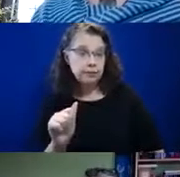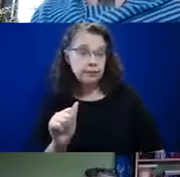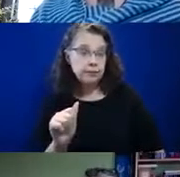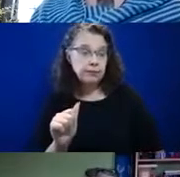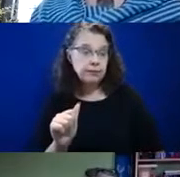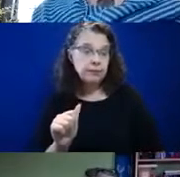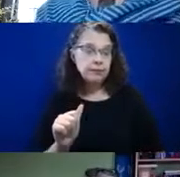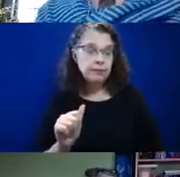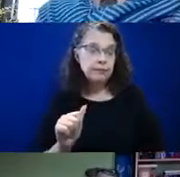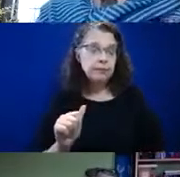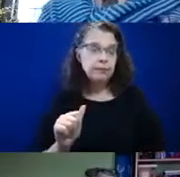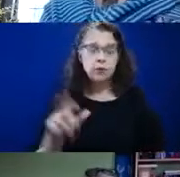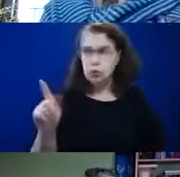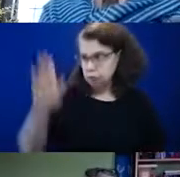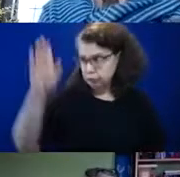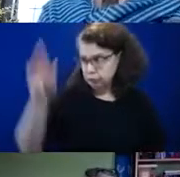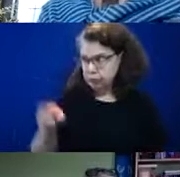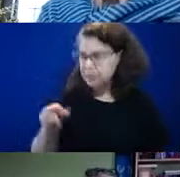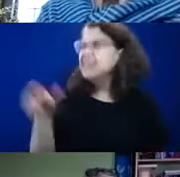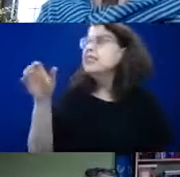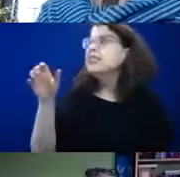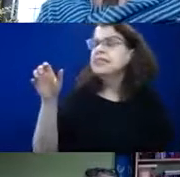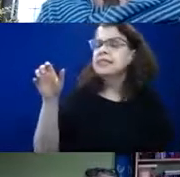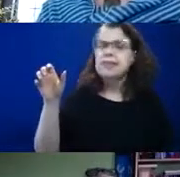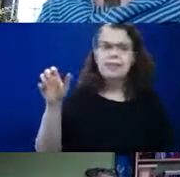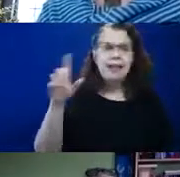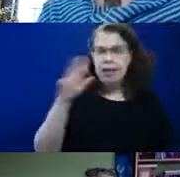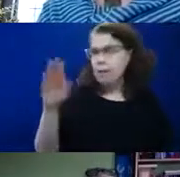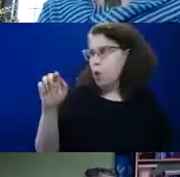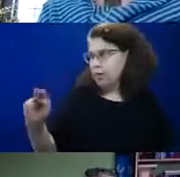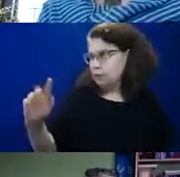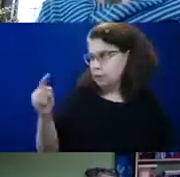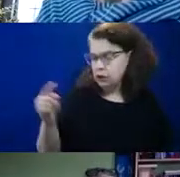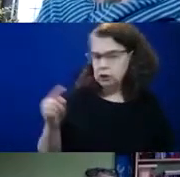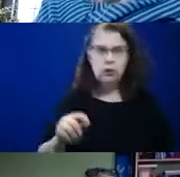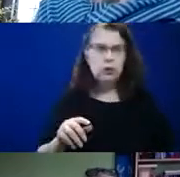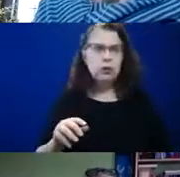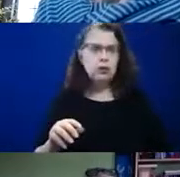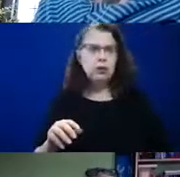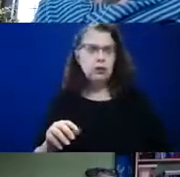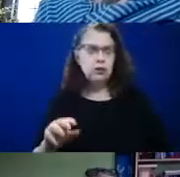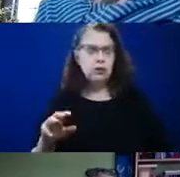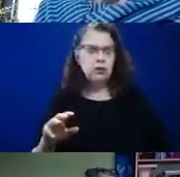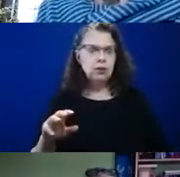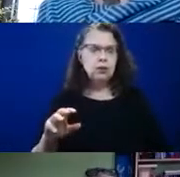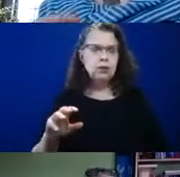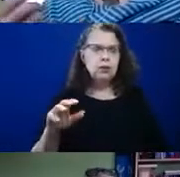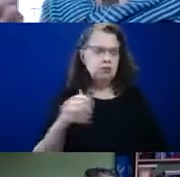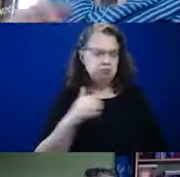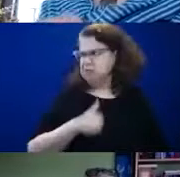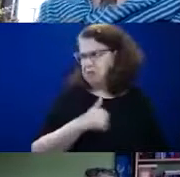Patricia I had a think hand raised. Maureen, Oh, yeah, Maureen. were you first? Okay. Maureen was before me, yeah. Okay, go right. I'm